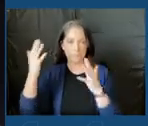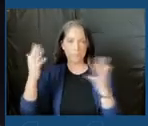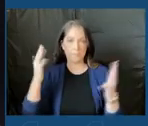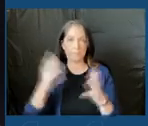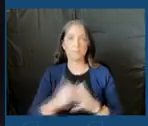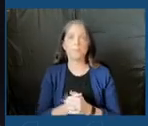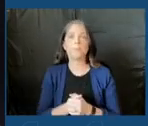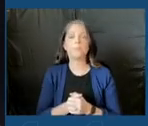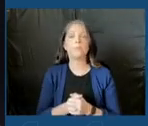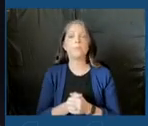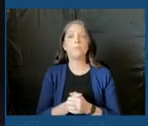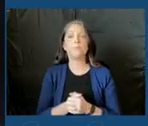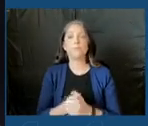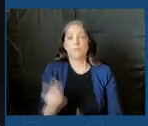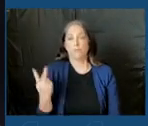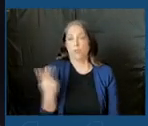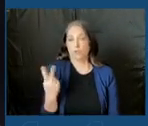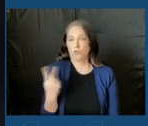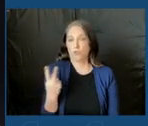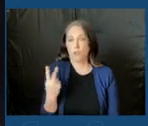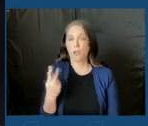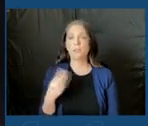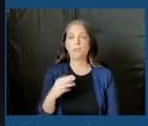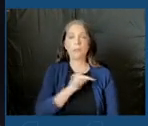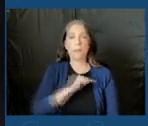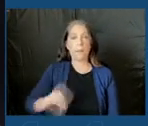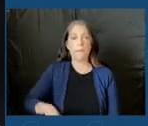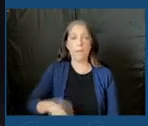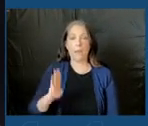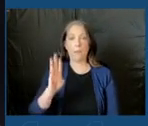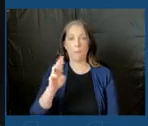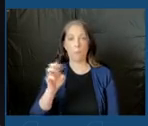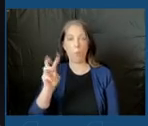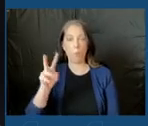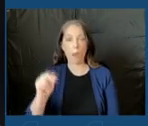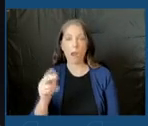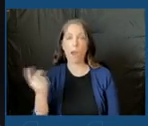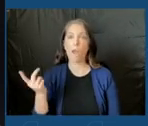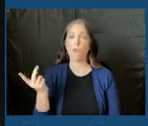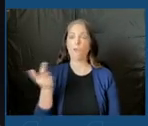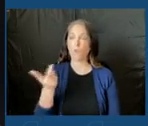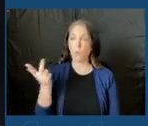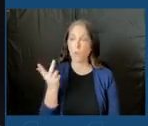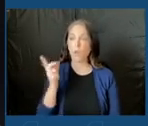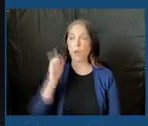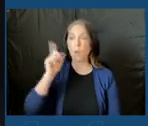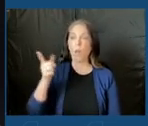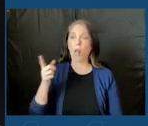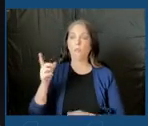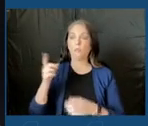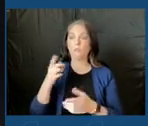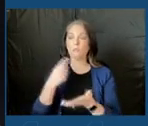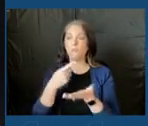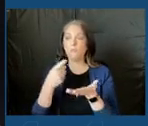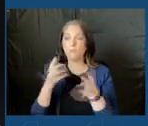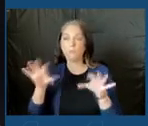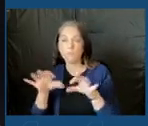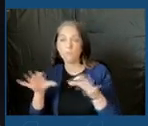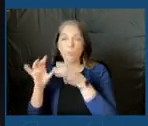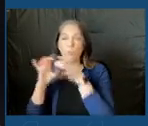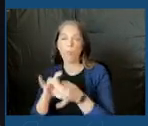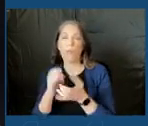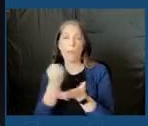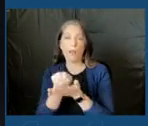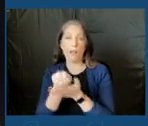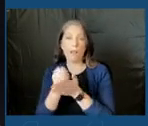And she and I and Mayor Brown are getting ready to do some things in Buffalo around economic development. So I wanted to be here, even though I'm scheduled